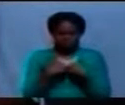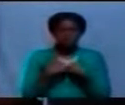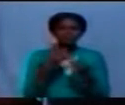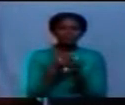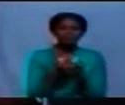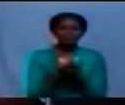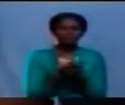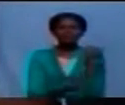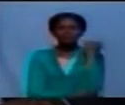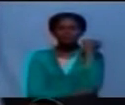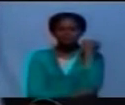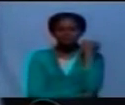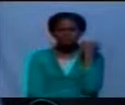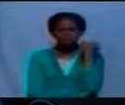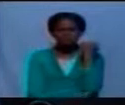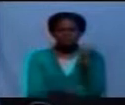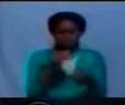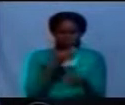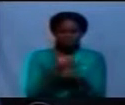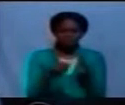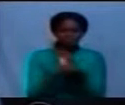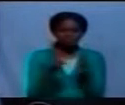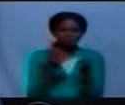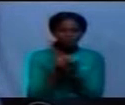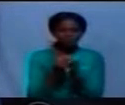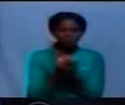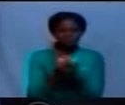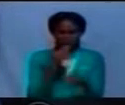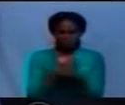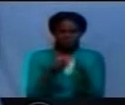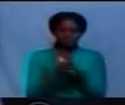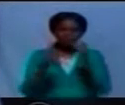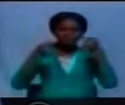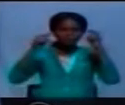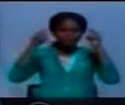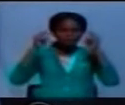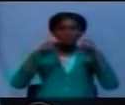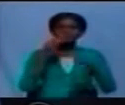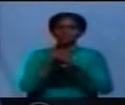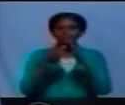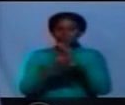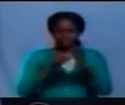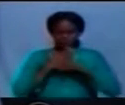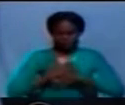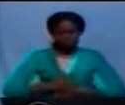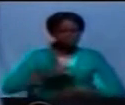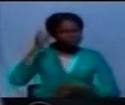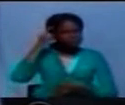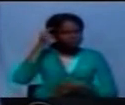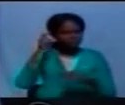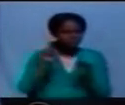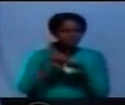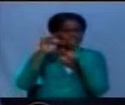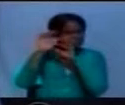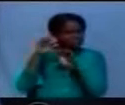rich. It is the poor building wealth, building prosperity, building a peace of mind, and hoping